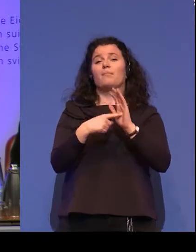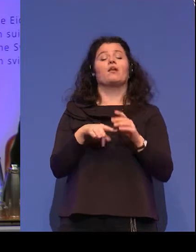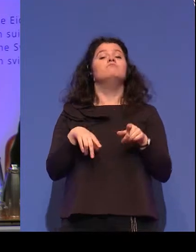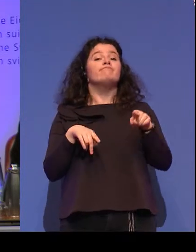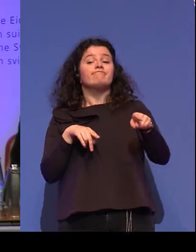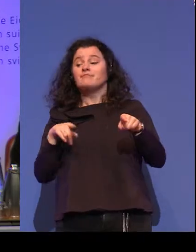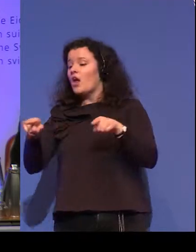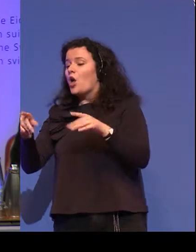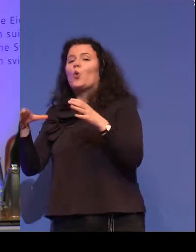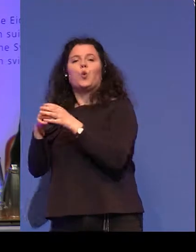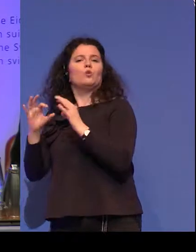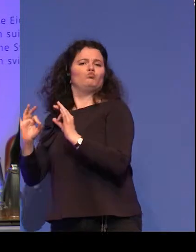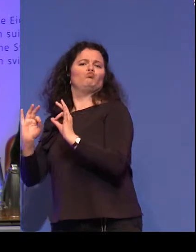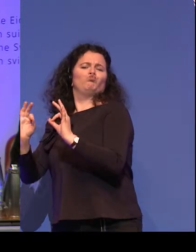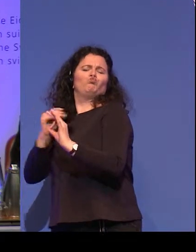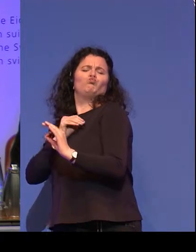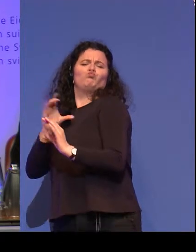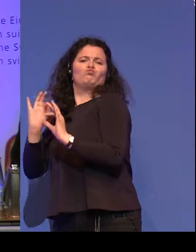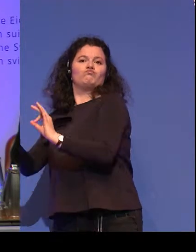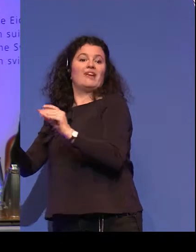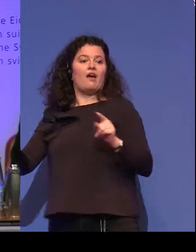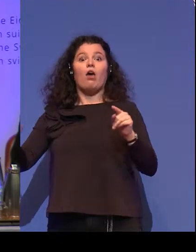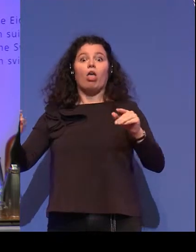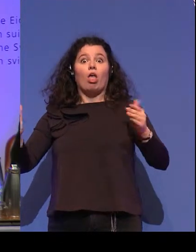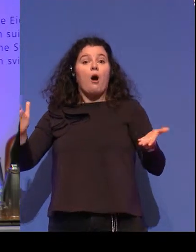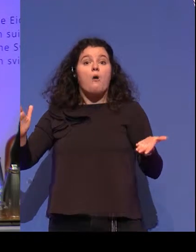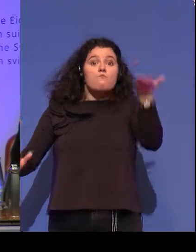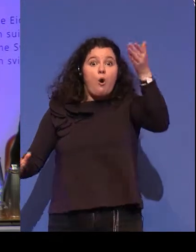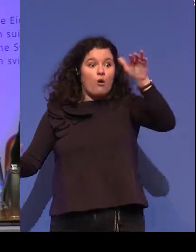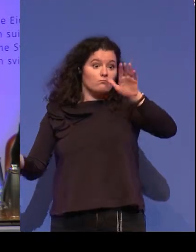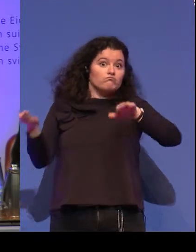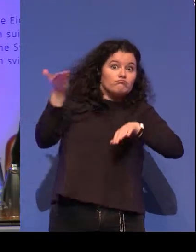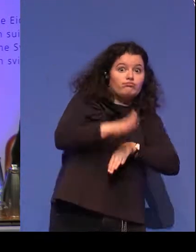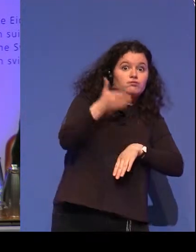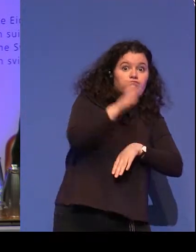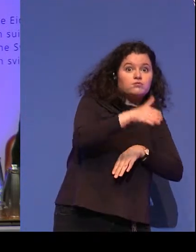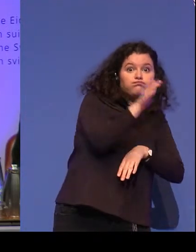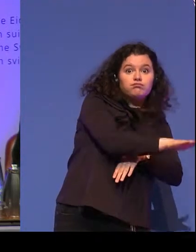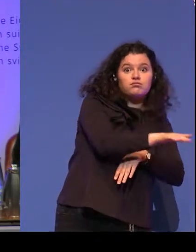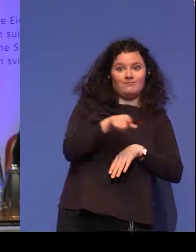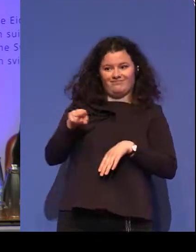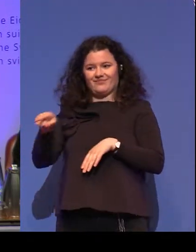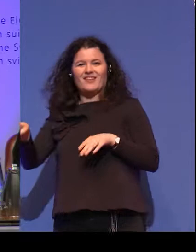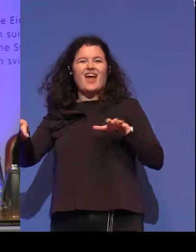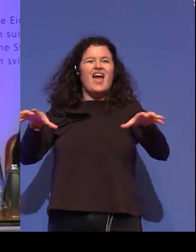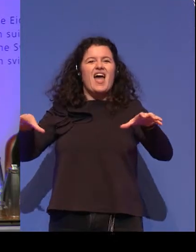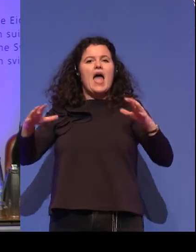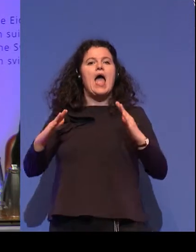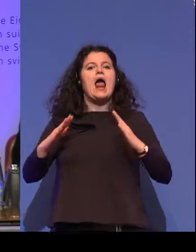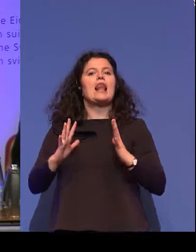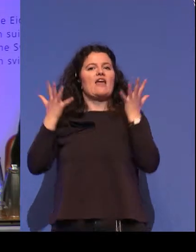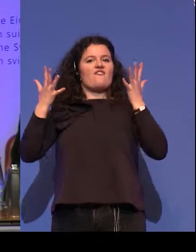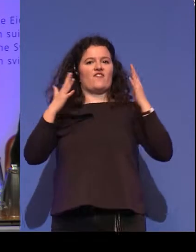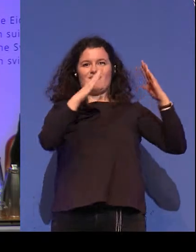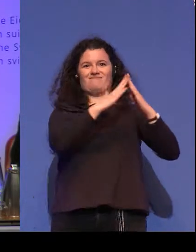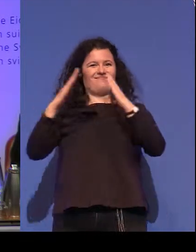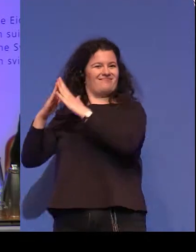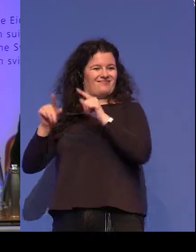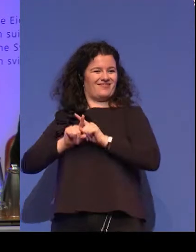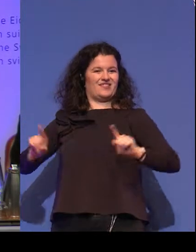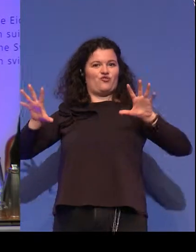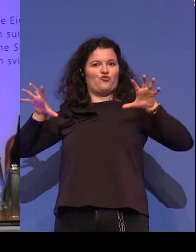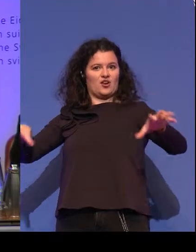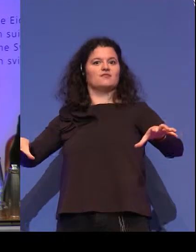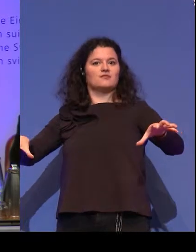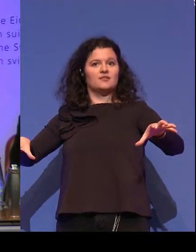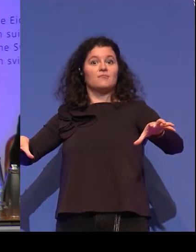those who are better off, mostly because of the nature and the susceptibility of their assets and their livelihoods. So after